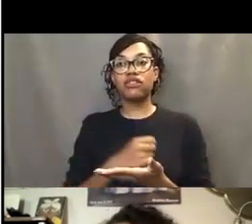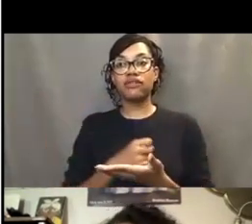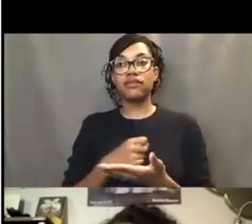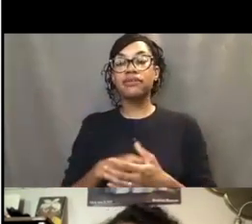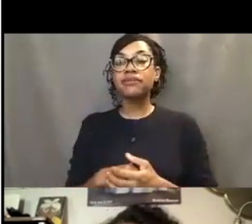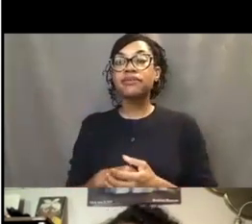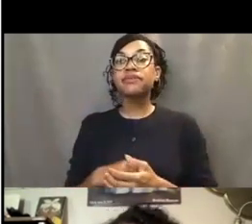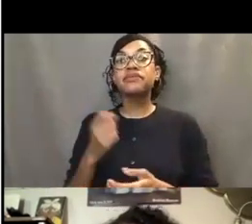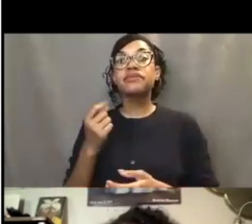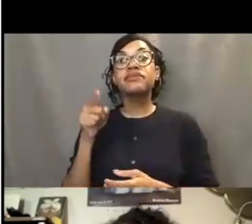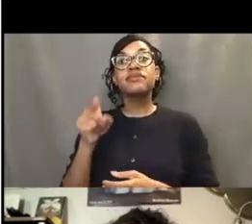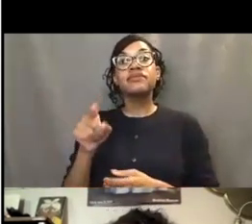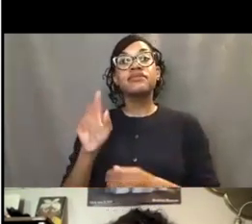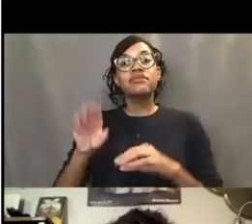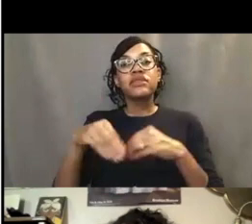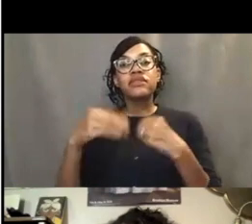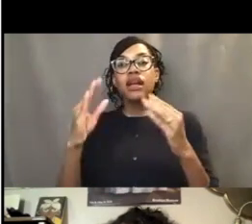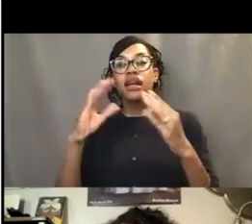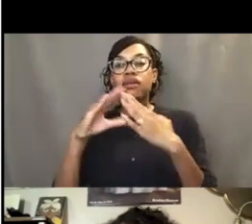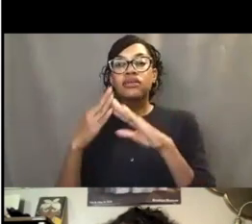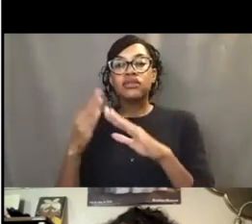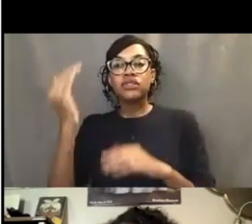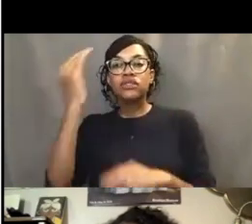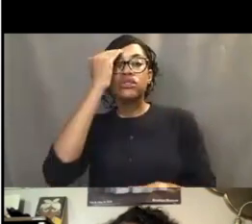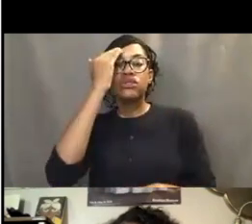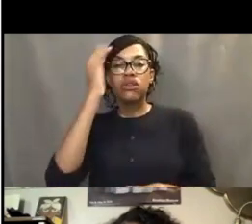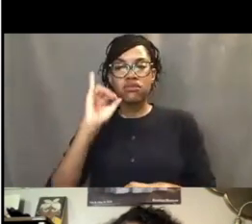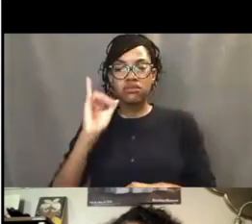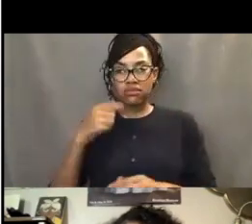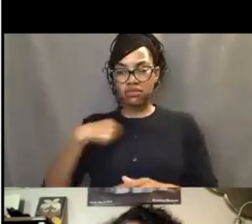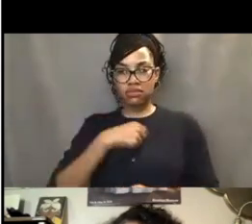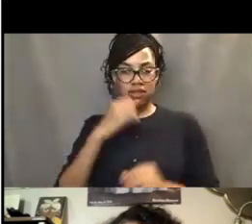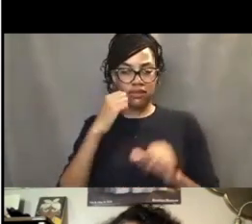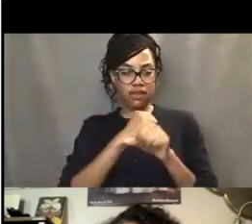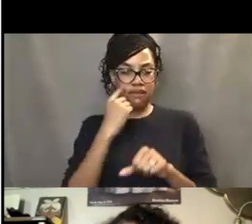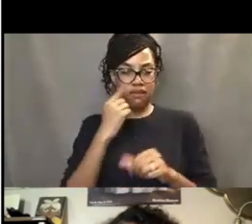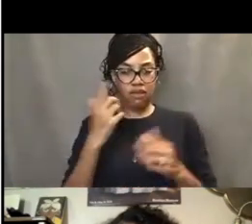information they needed to understand what they were fighting for.